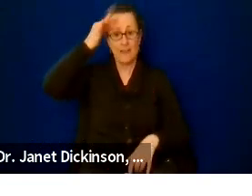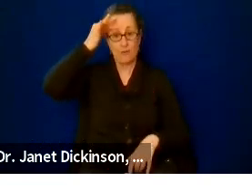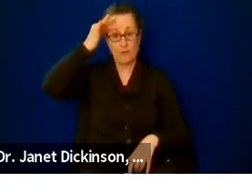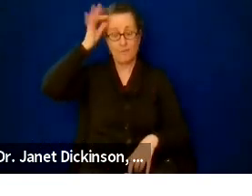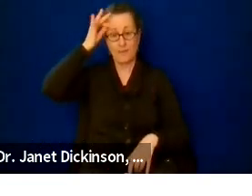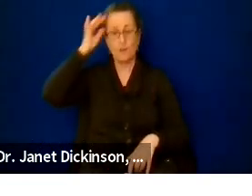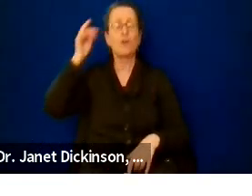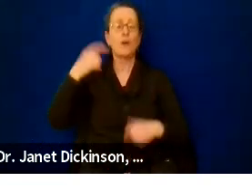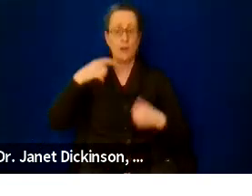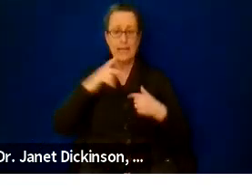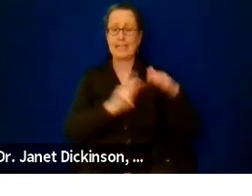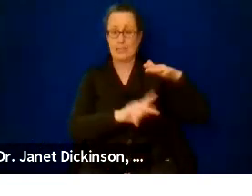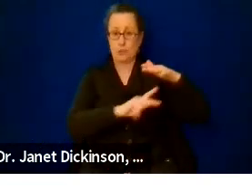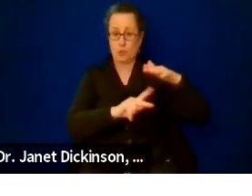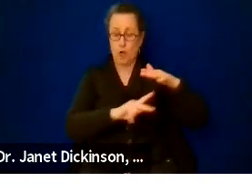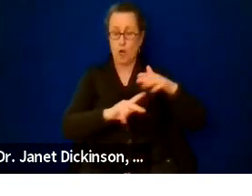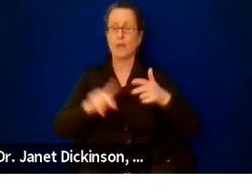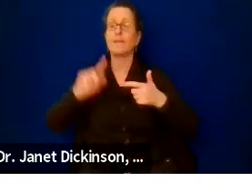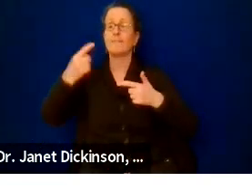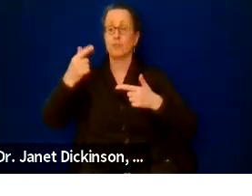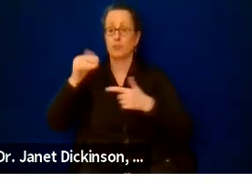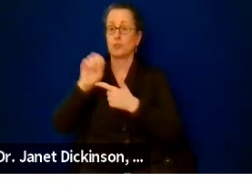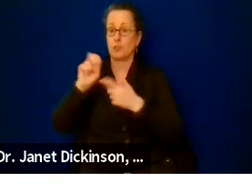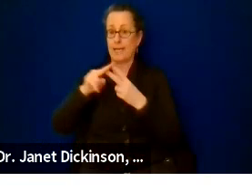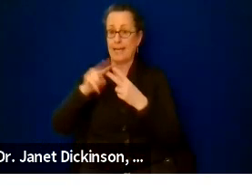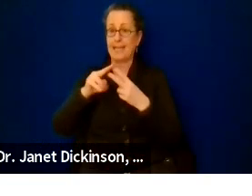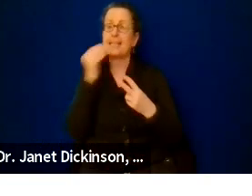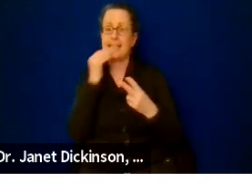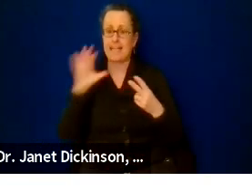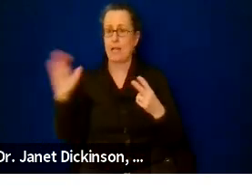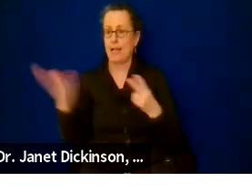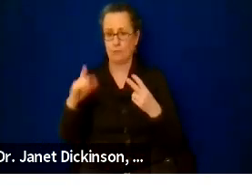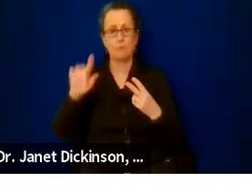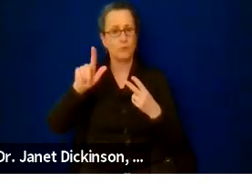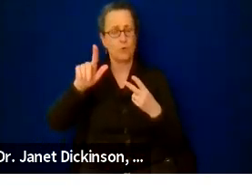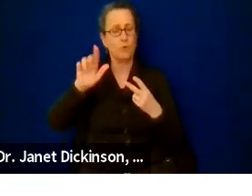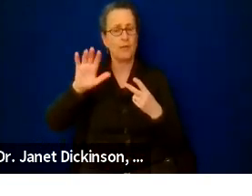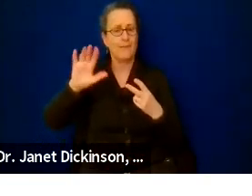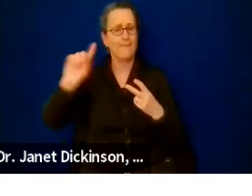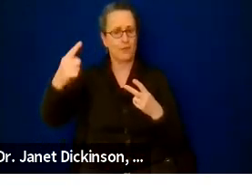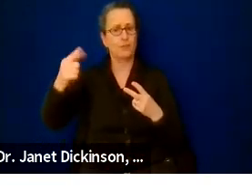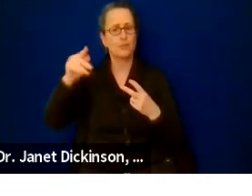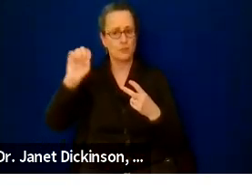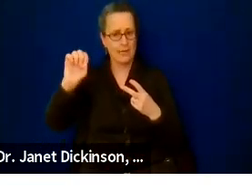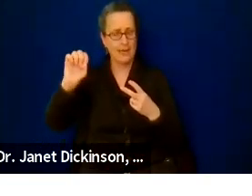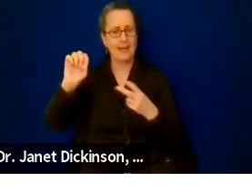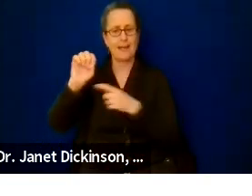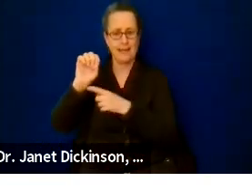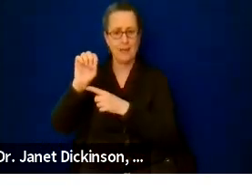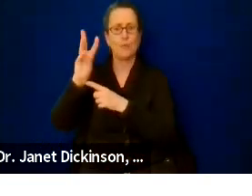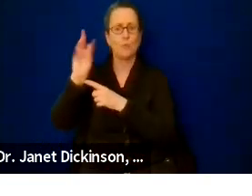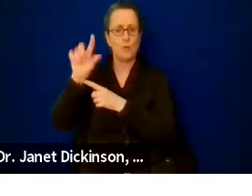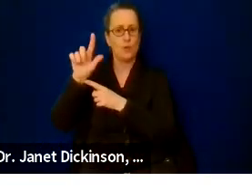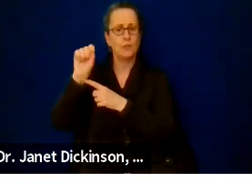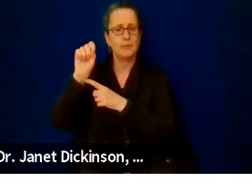and first grade students eat in the classroom, and that will be a grab and go option. And then